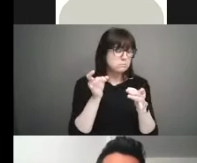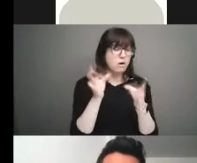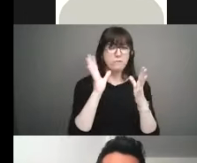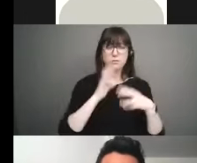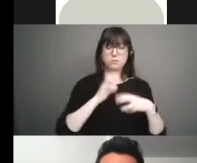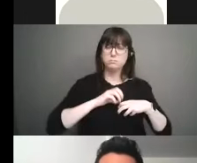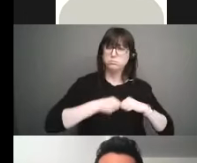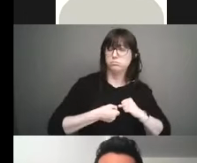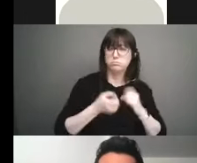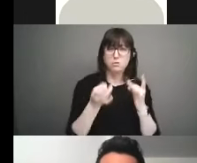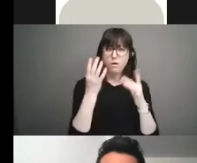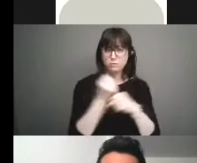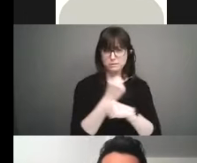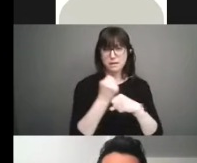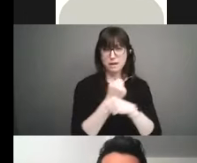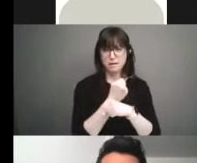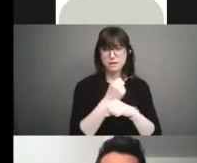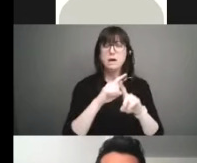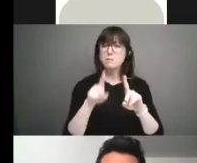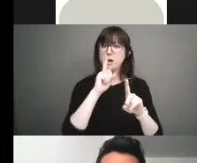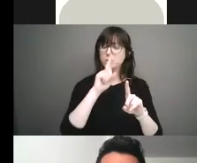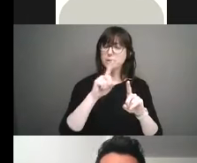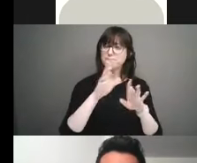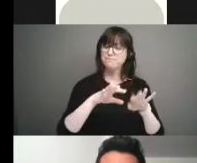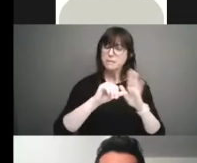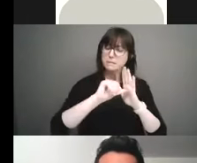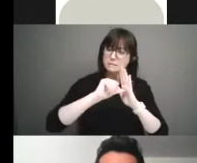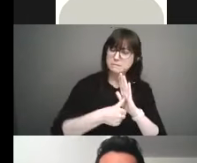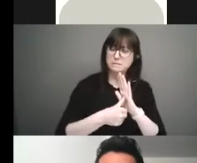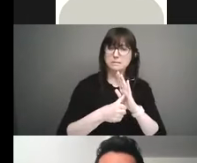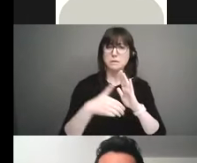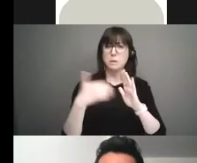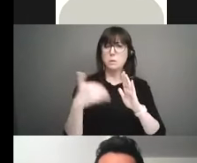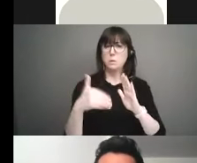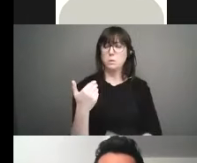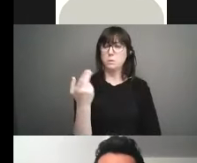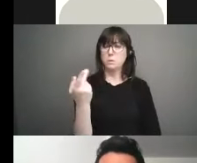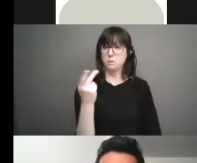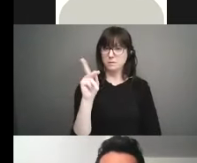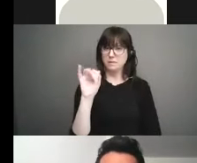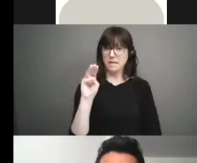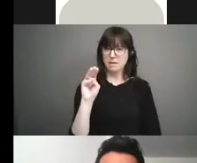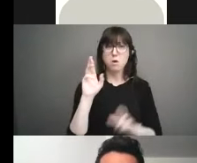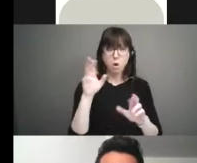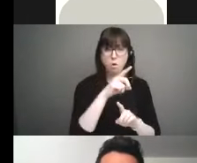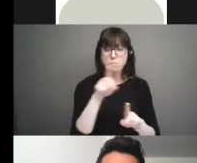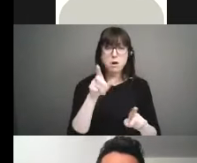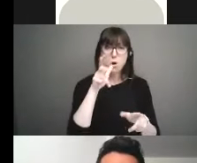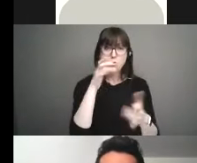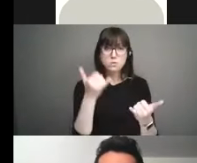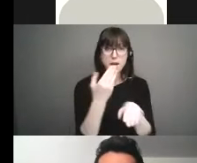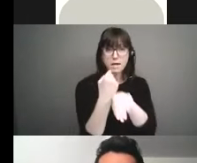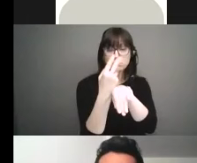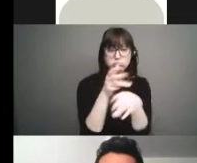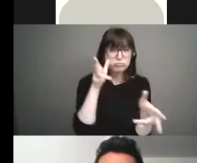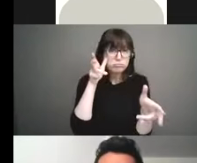tragic statistic. But it really hammers home the point that Kim and I hope that the listeners come away from today's